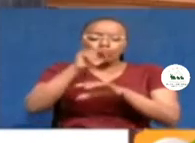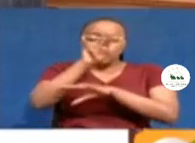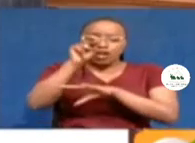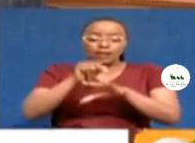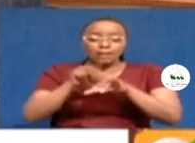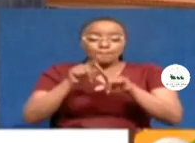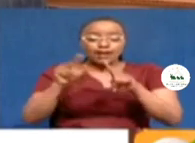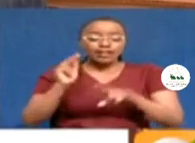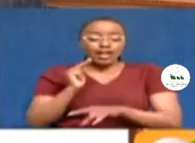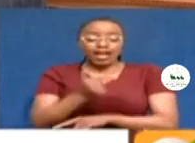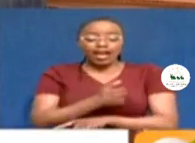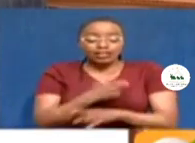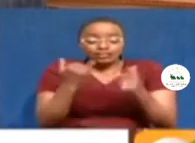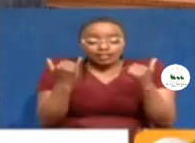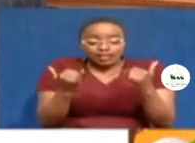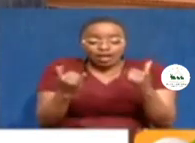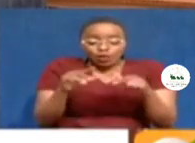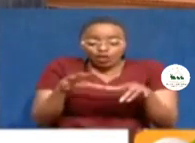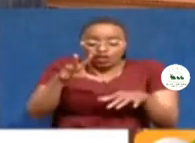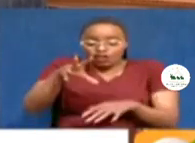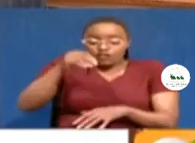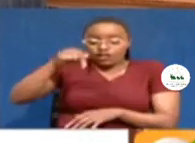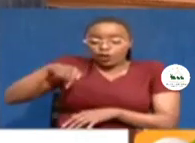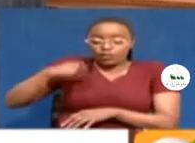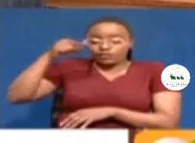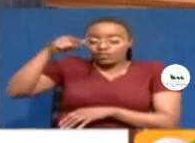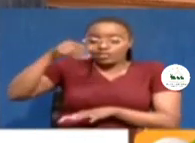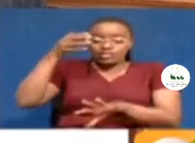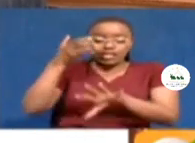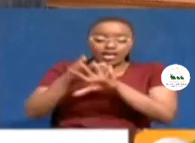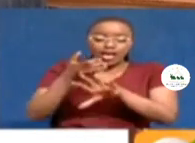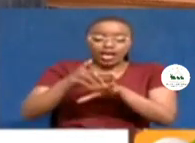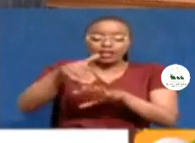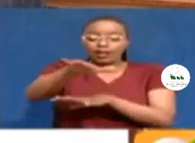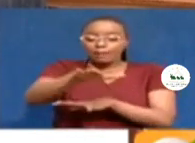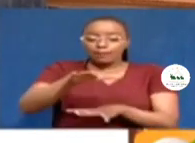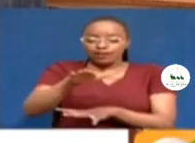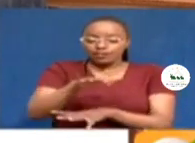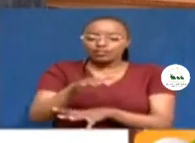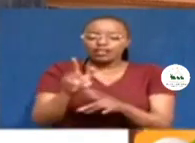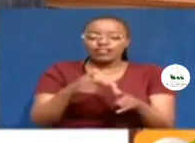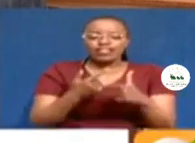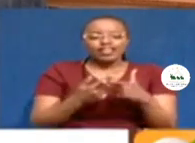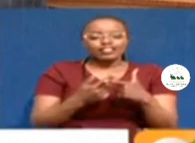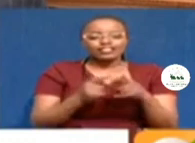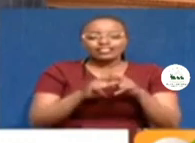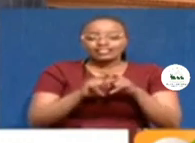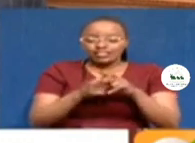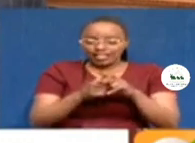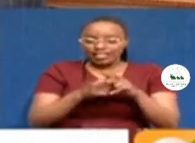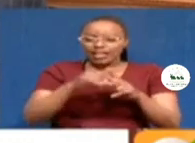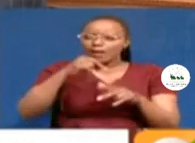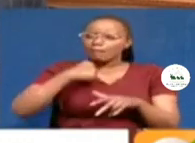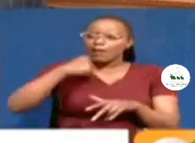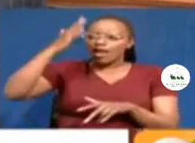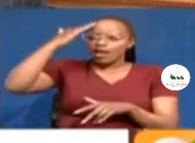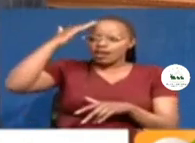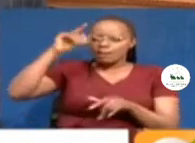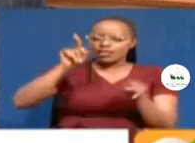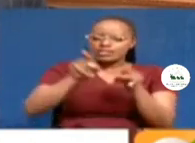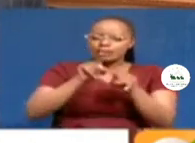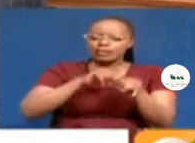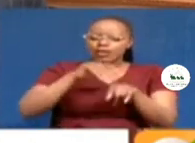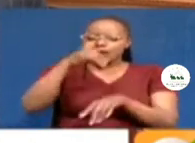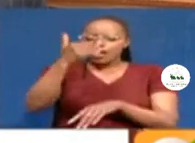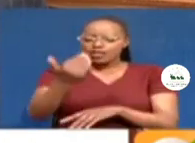But we, for the moment, find ourselves in these difficult places. It started, I remember, as a